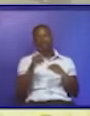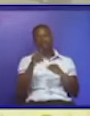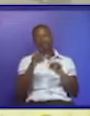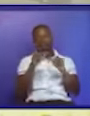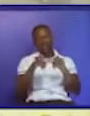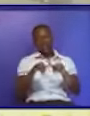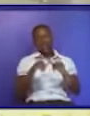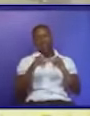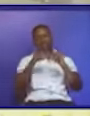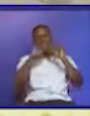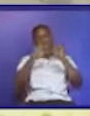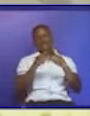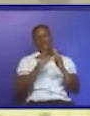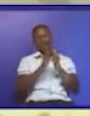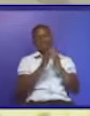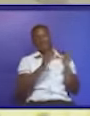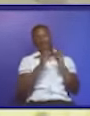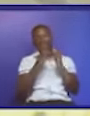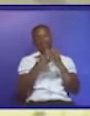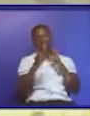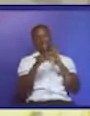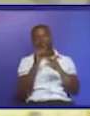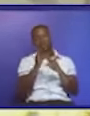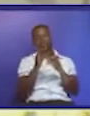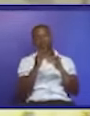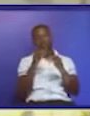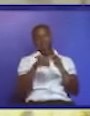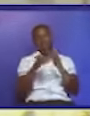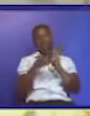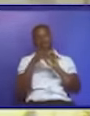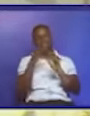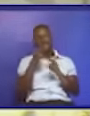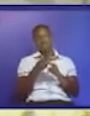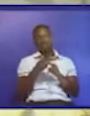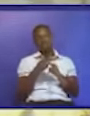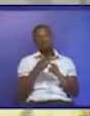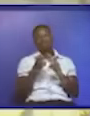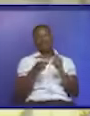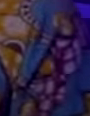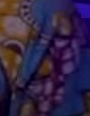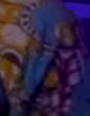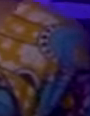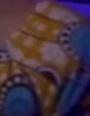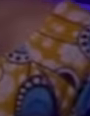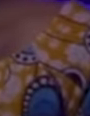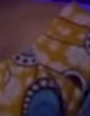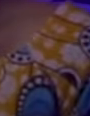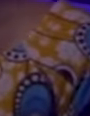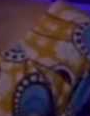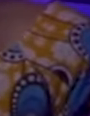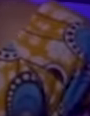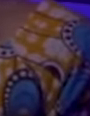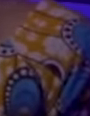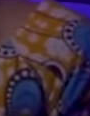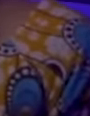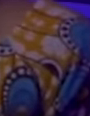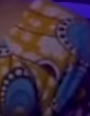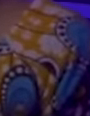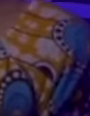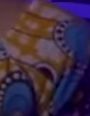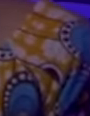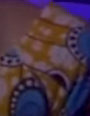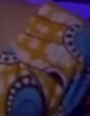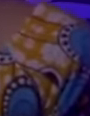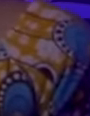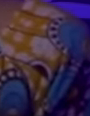blessed by the power of the Holy Spirit. In the name of Jesus, higher levels of grace. Dearly beloved, I hope